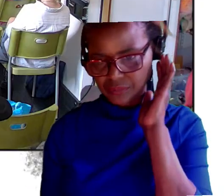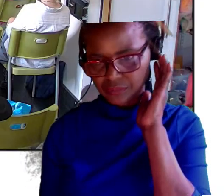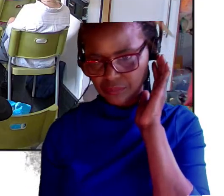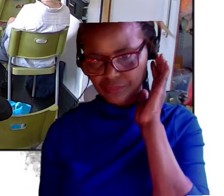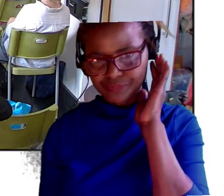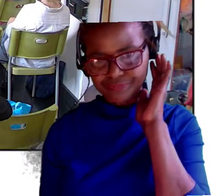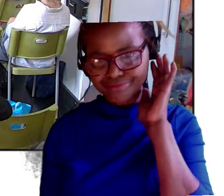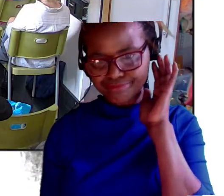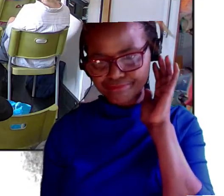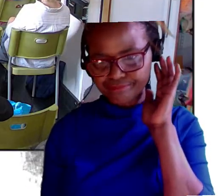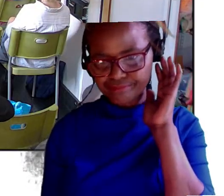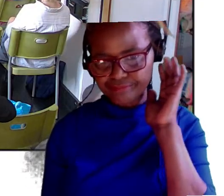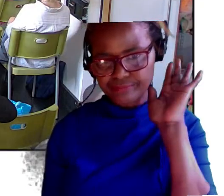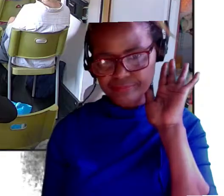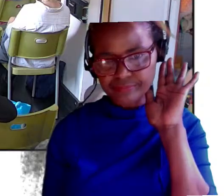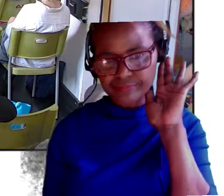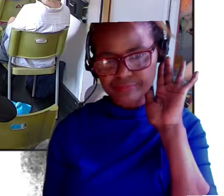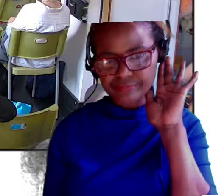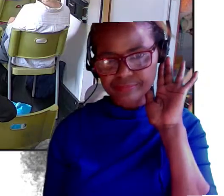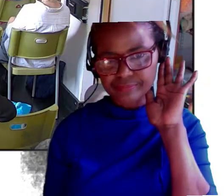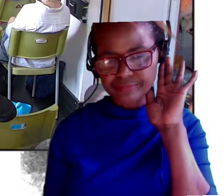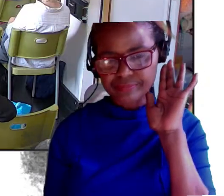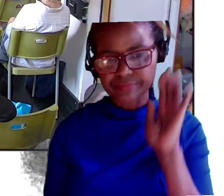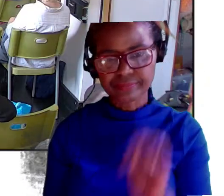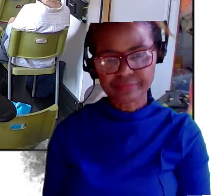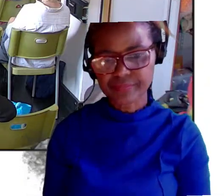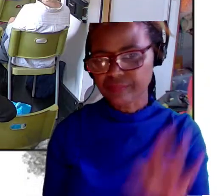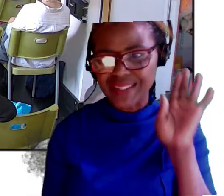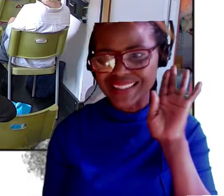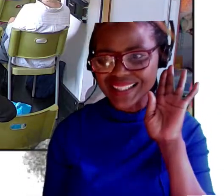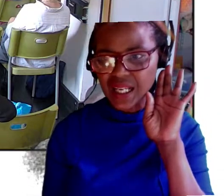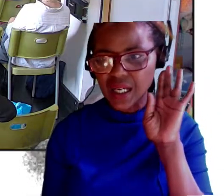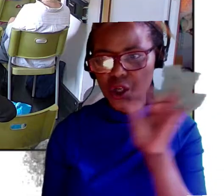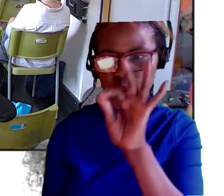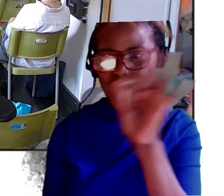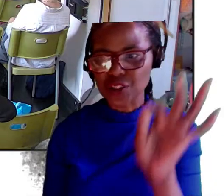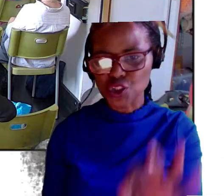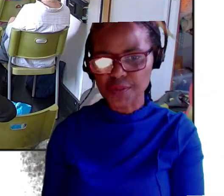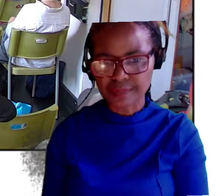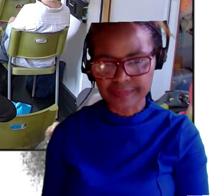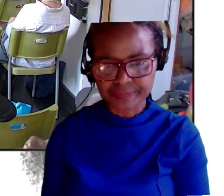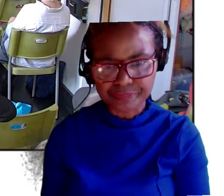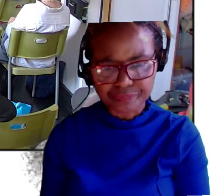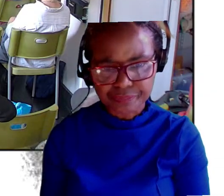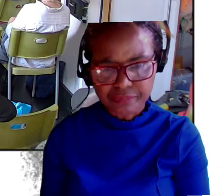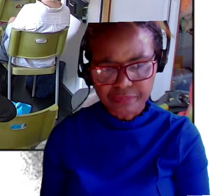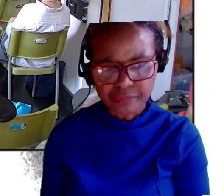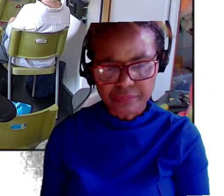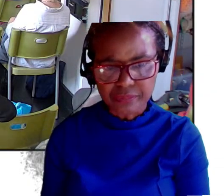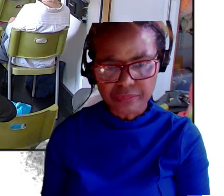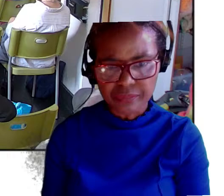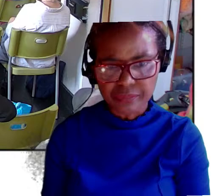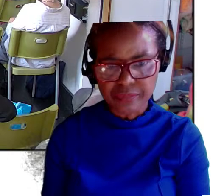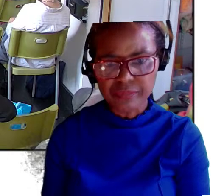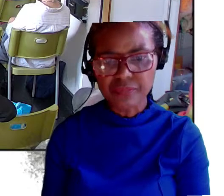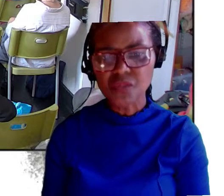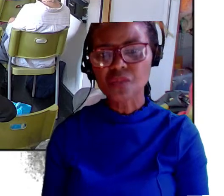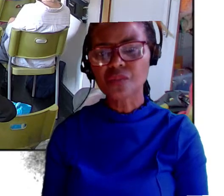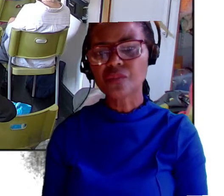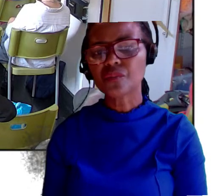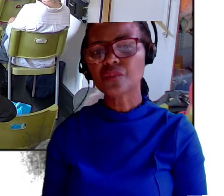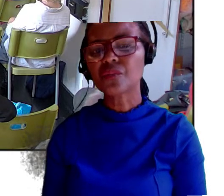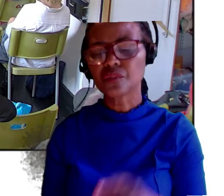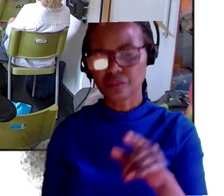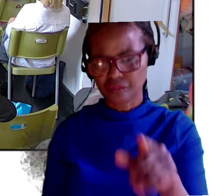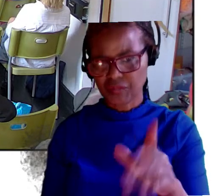Yeah, I think they consider it more of a nuisance as well. They consider it more of something that they ought to recycle that material. They ought to, like work out what's useful